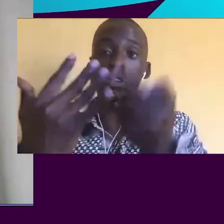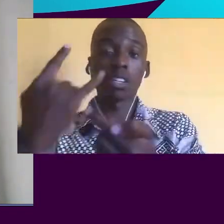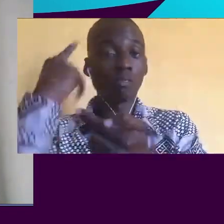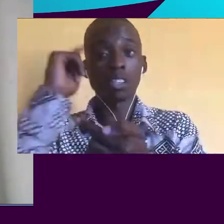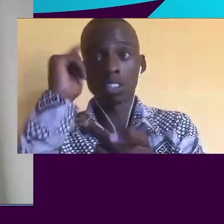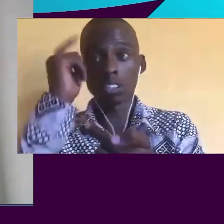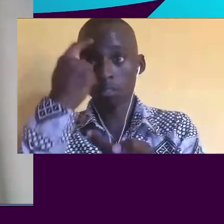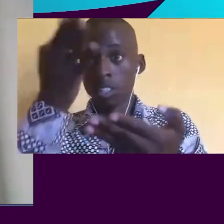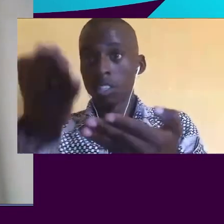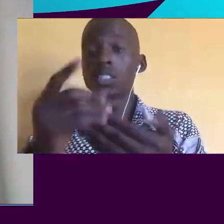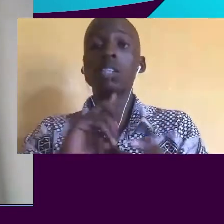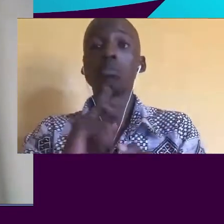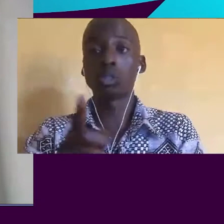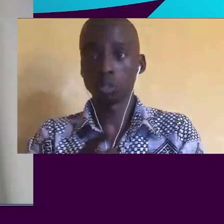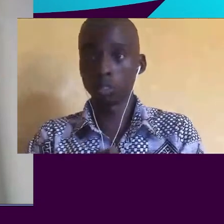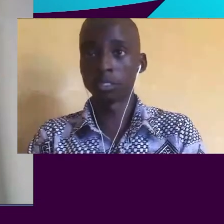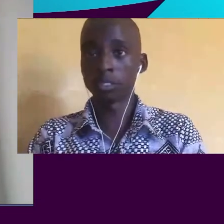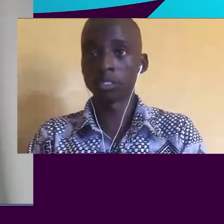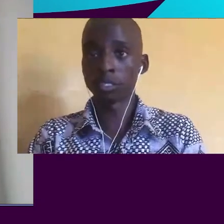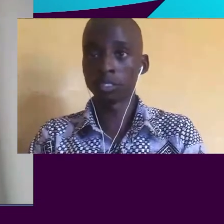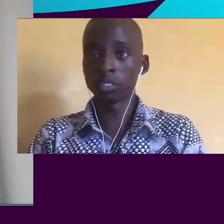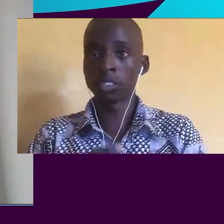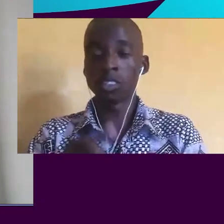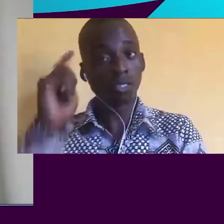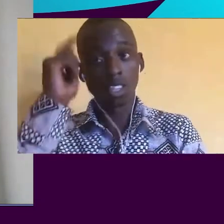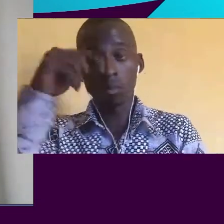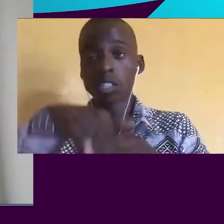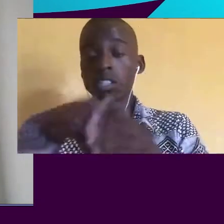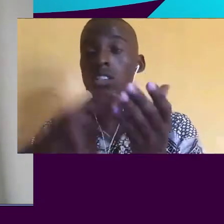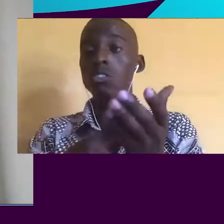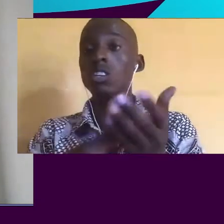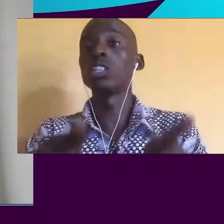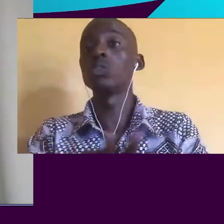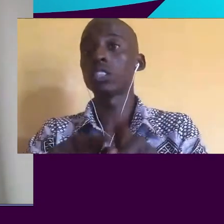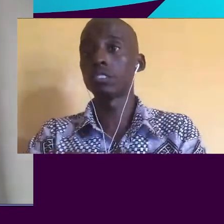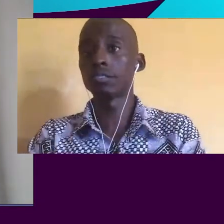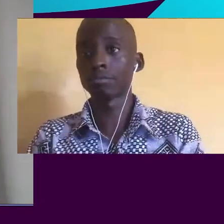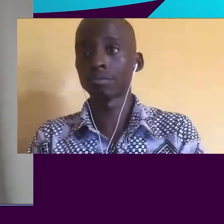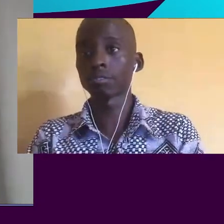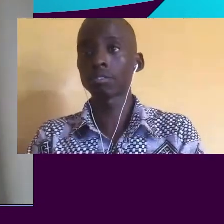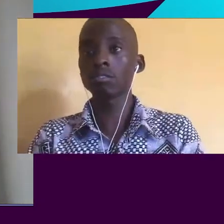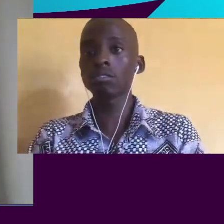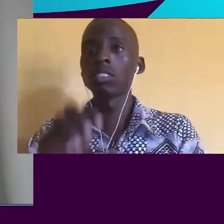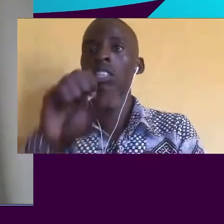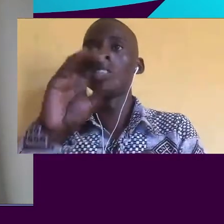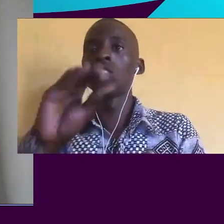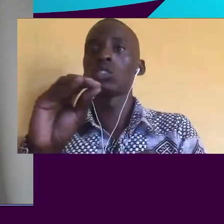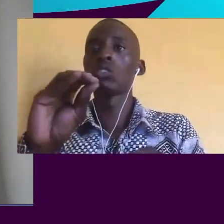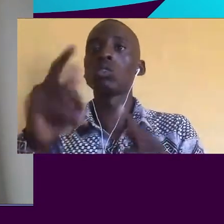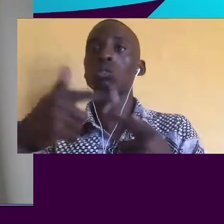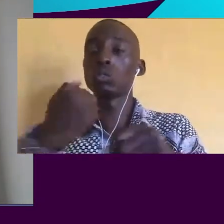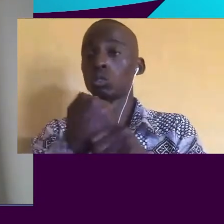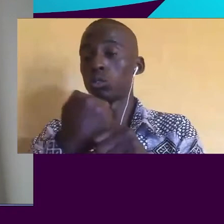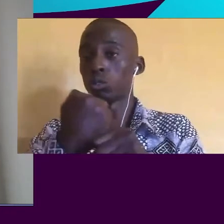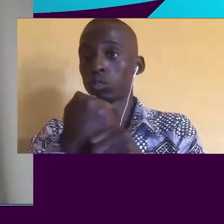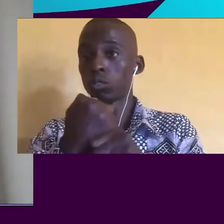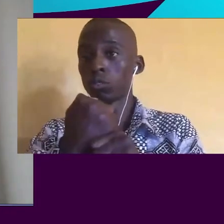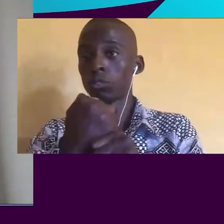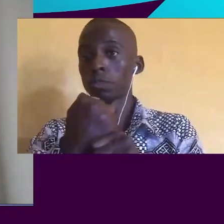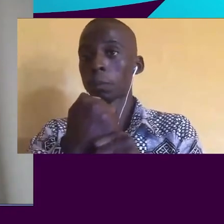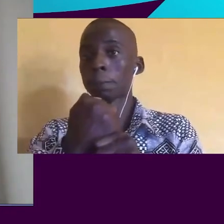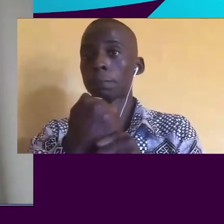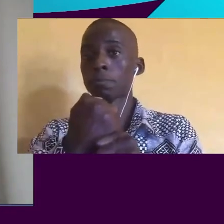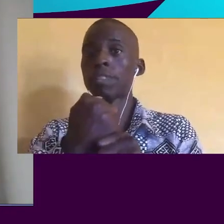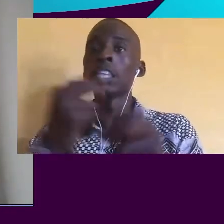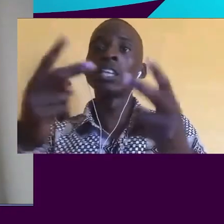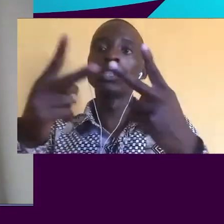is for the government in Uganda as well. So what did we do? Well, to start off, we